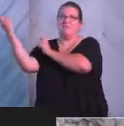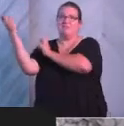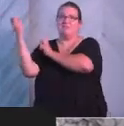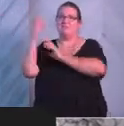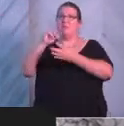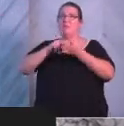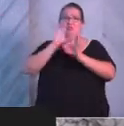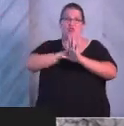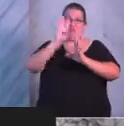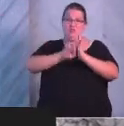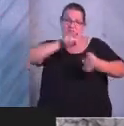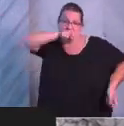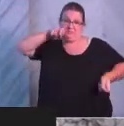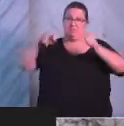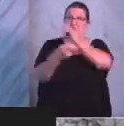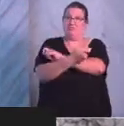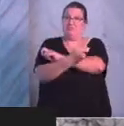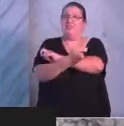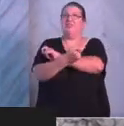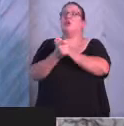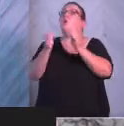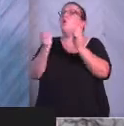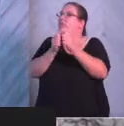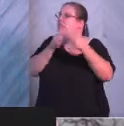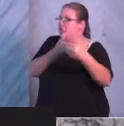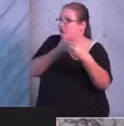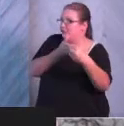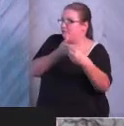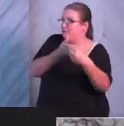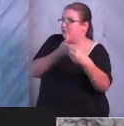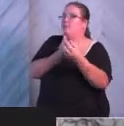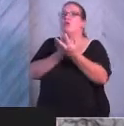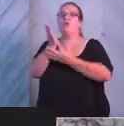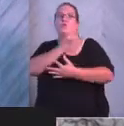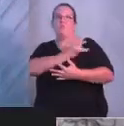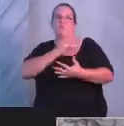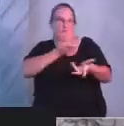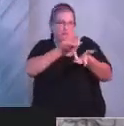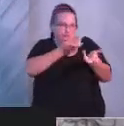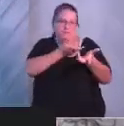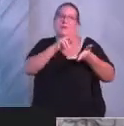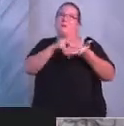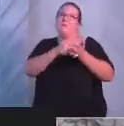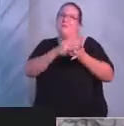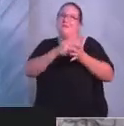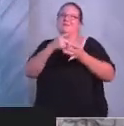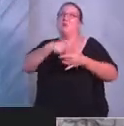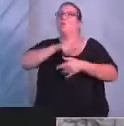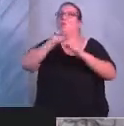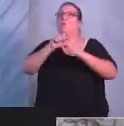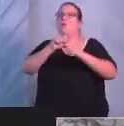curriculum with leadership and through the province will allow us to rectify